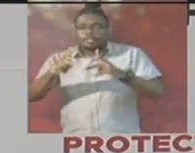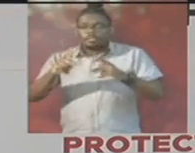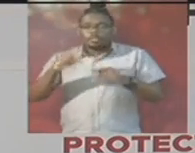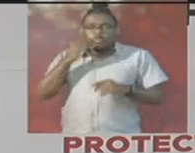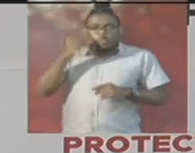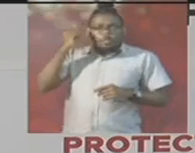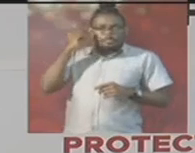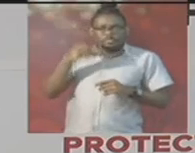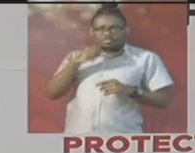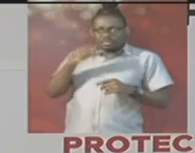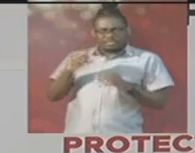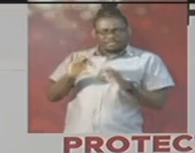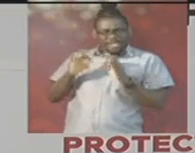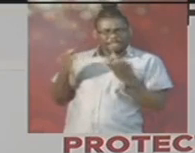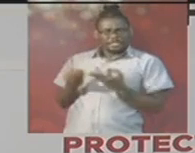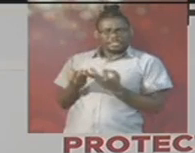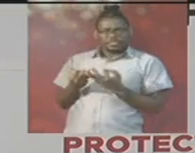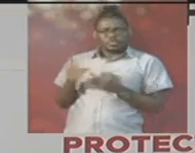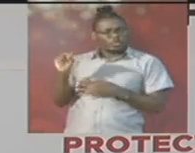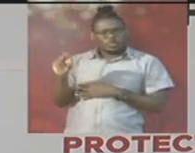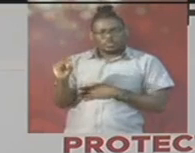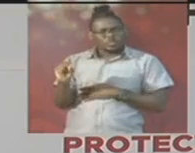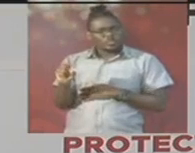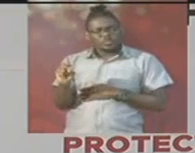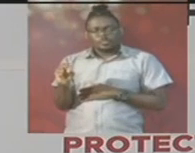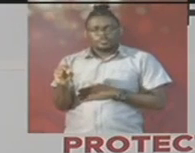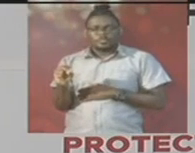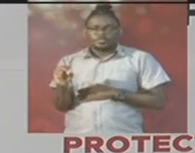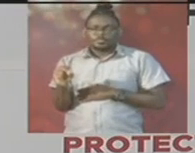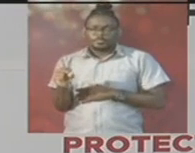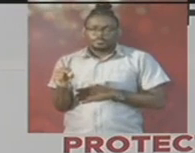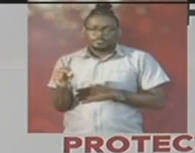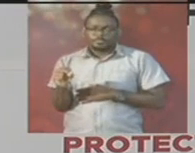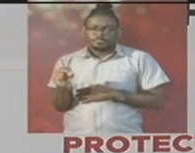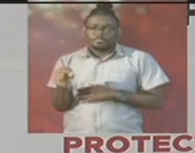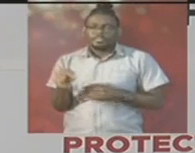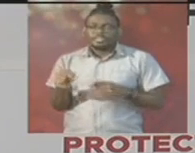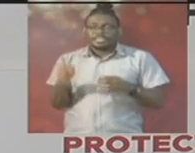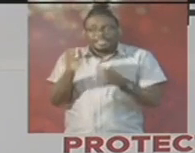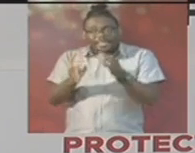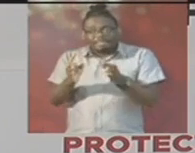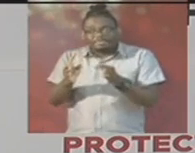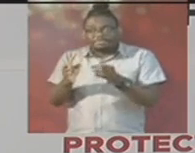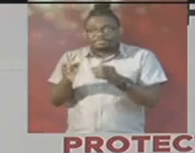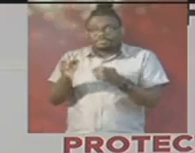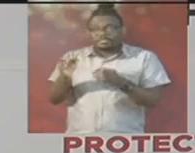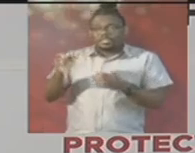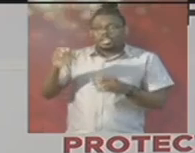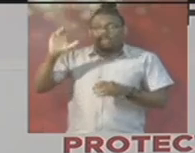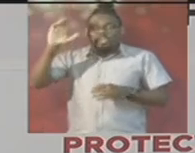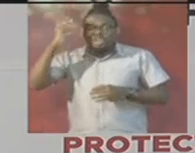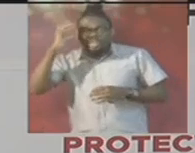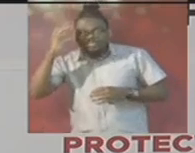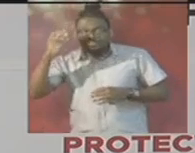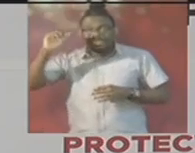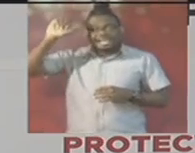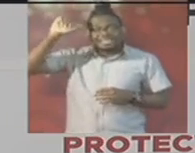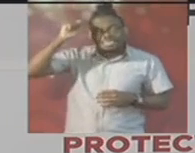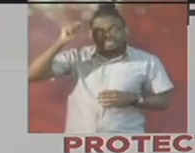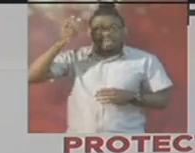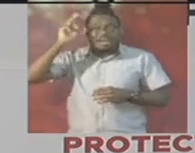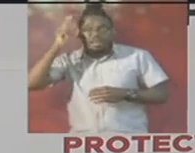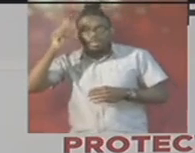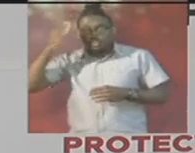your immediate web or contacts. Even your cousins, your uncles, your aunts, you don't know where they have